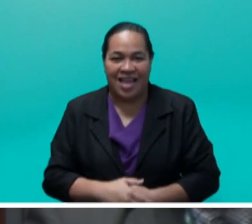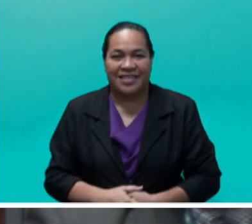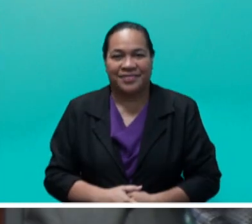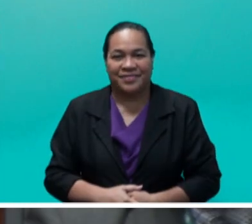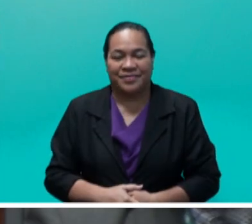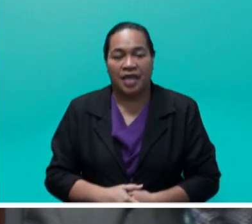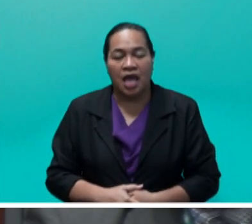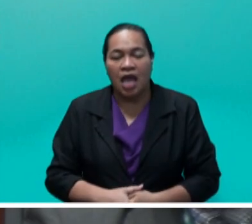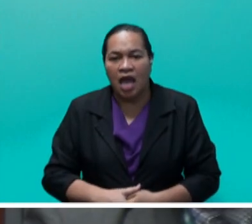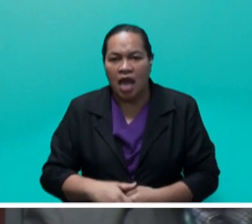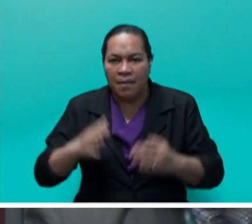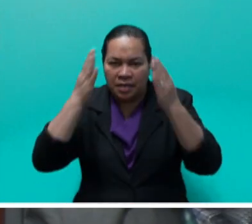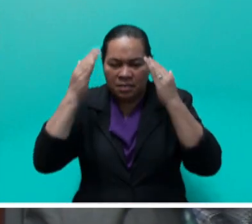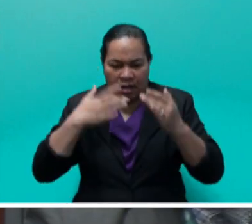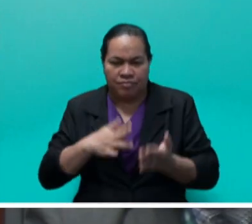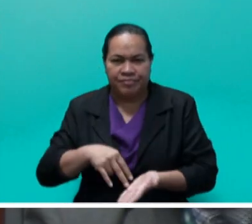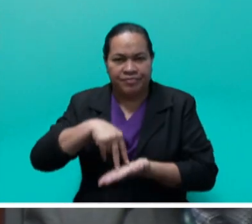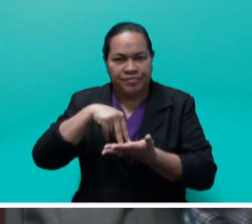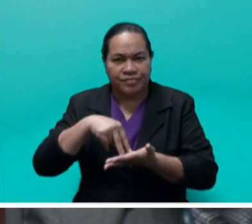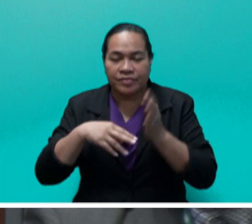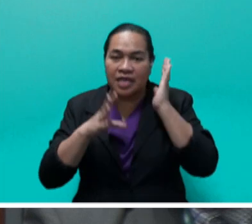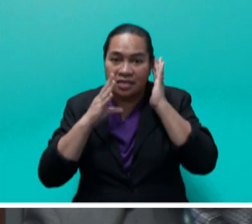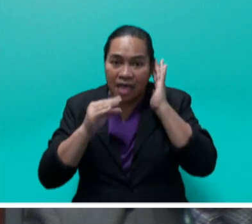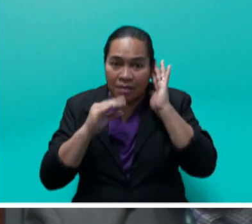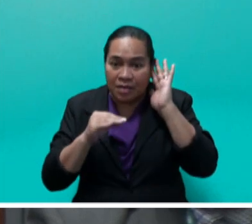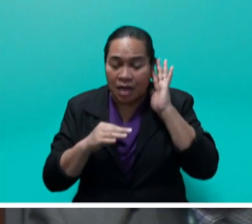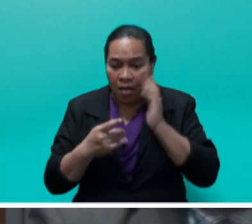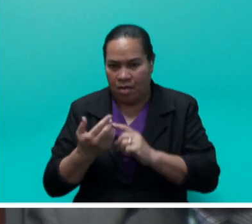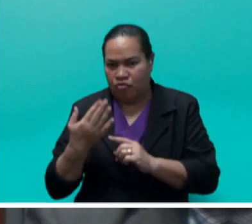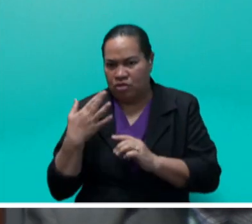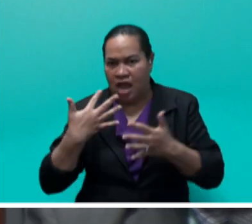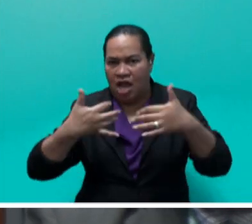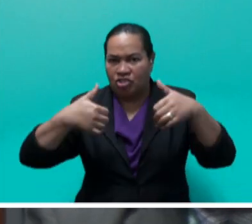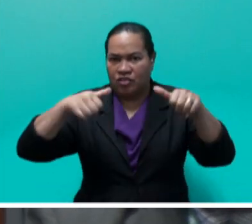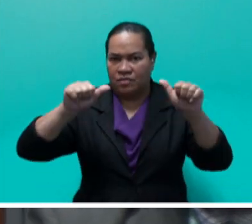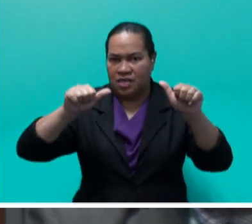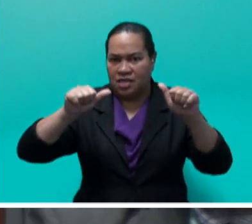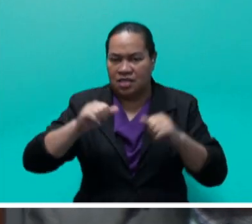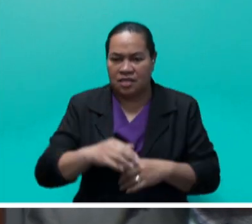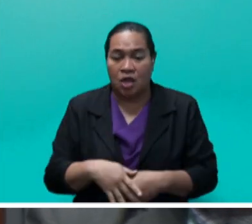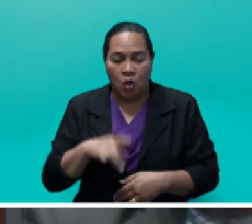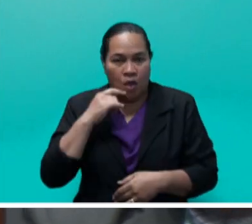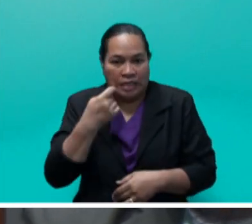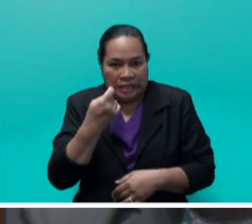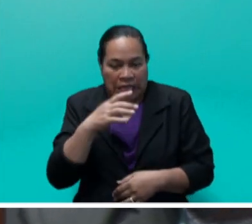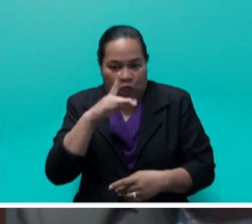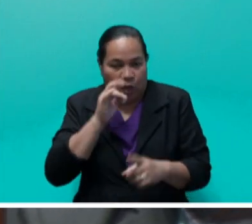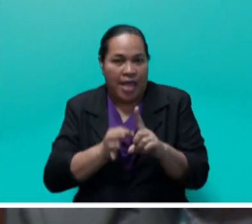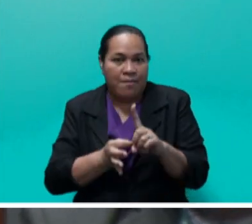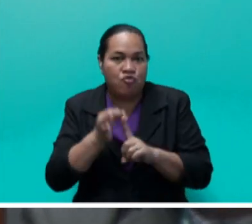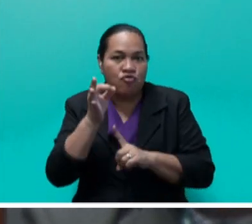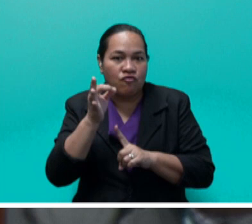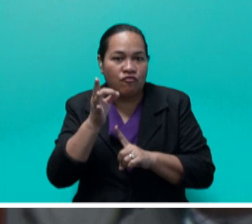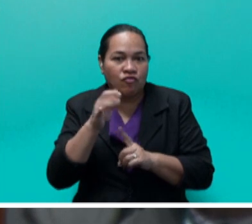Mr. Speaker, sir, I rise to deliver a statement on the recent achievement that is foreseen to improve and boost the Fiji